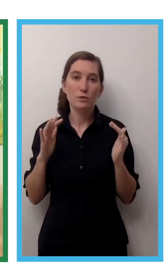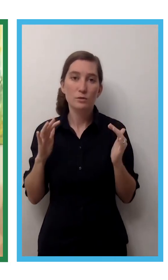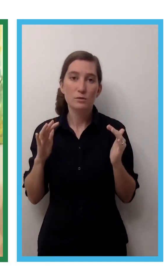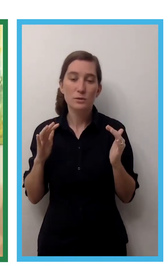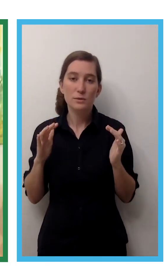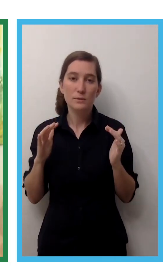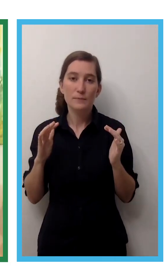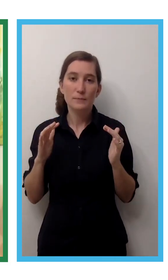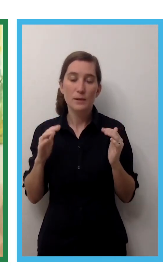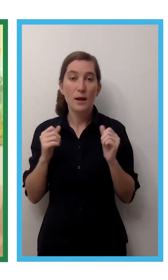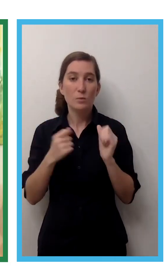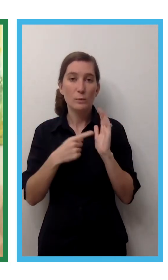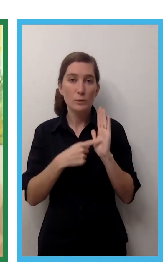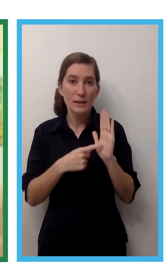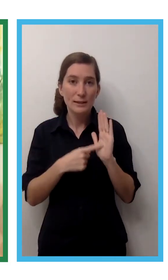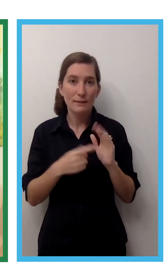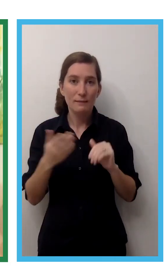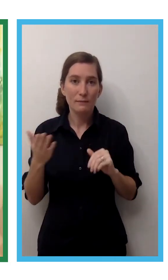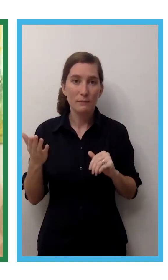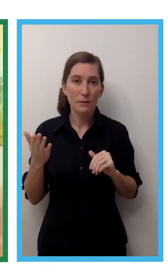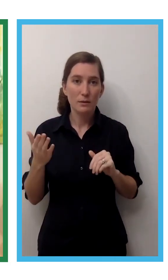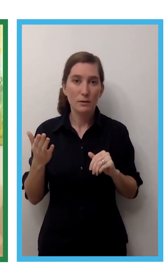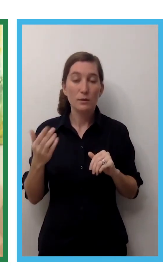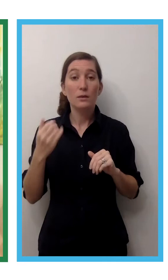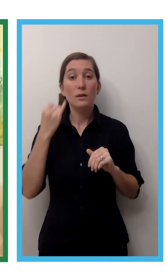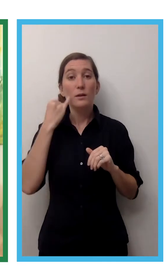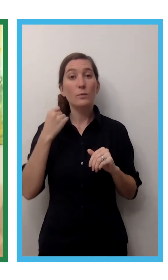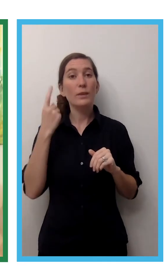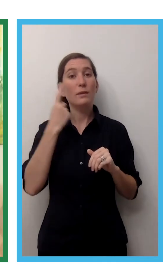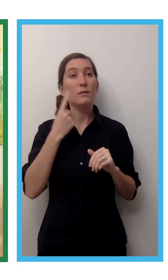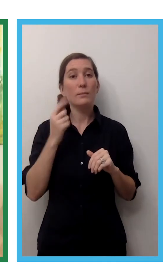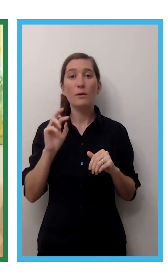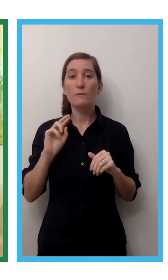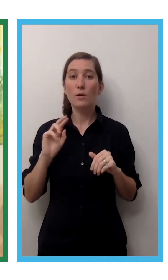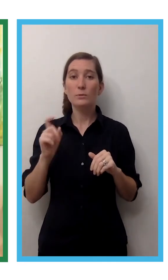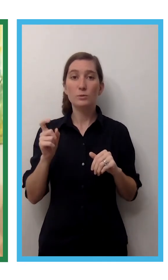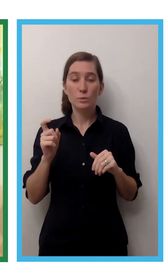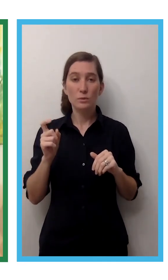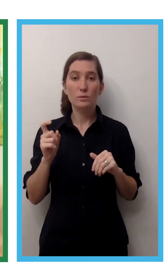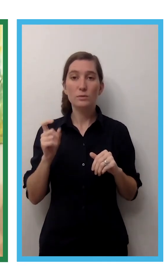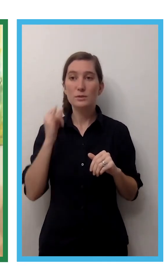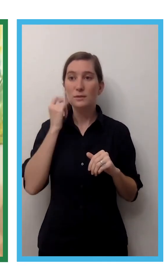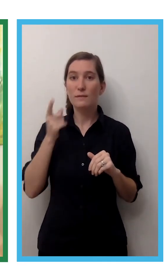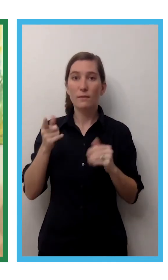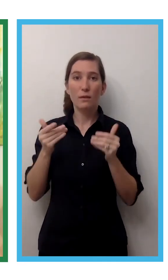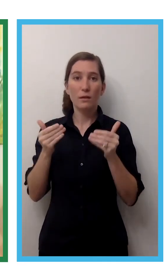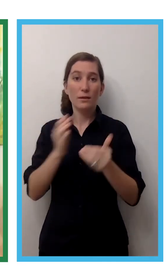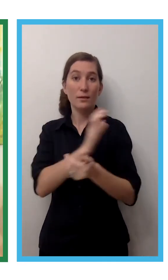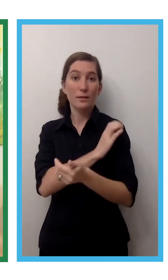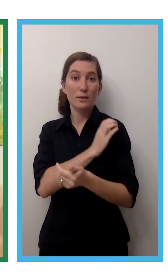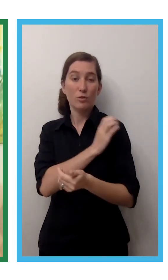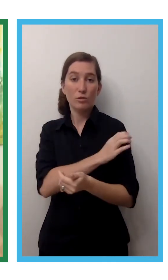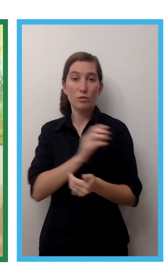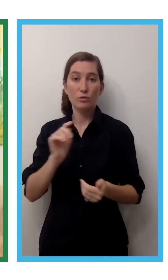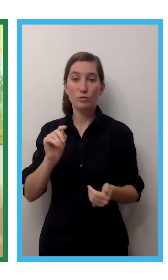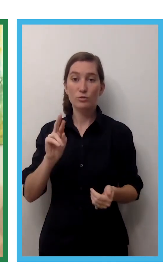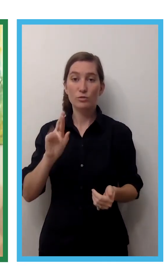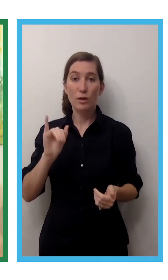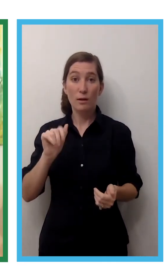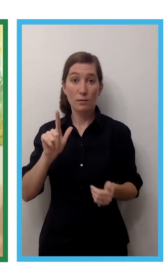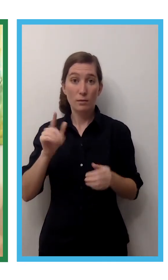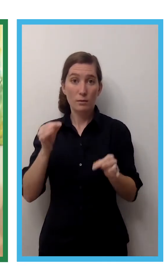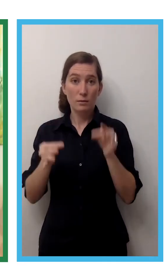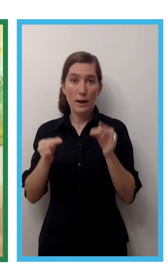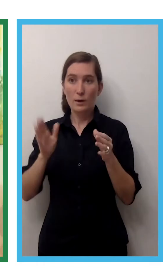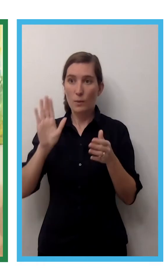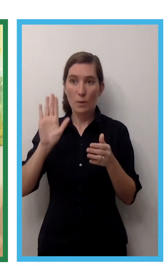for example, if they're doing clinical trials and they're doing them all in an all-white neighborhood, then there's a